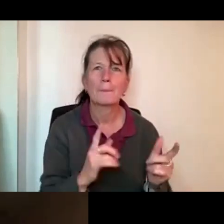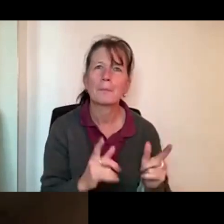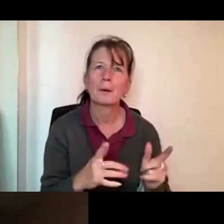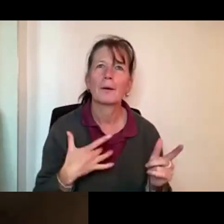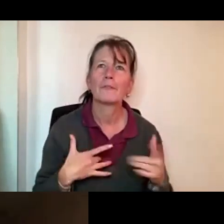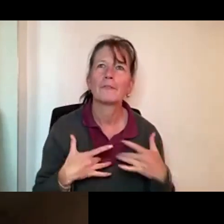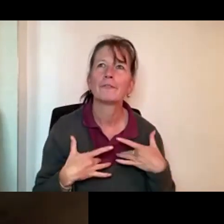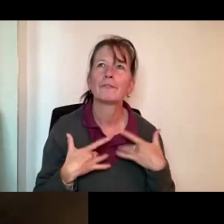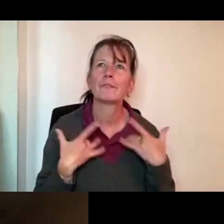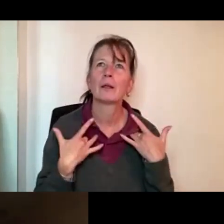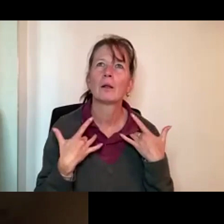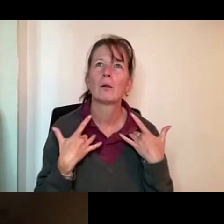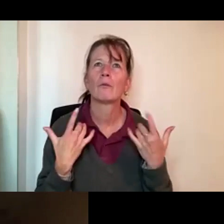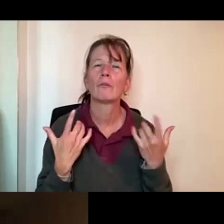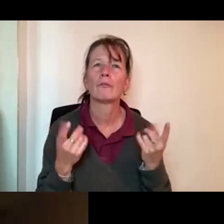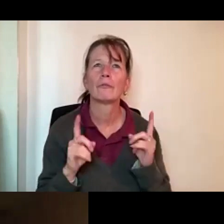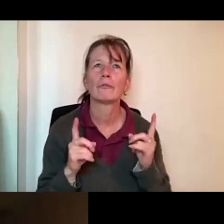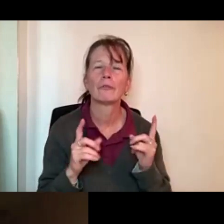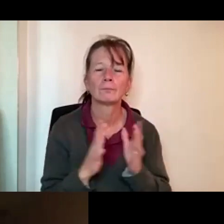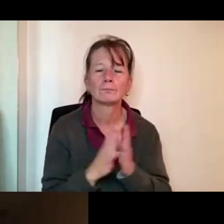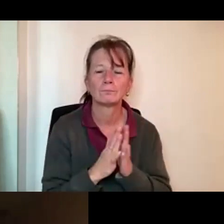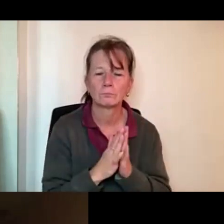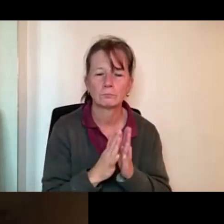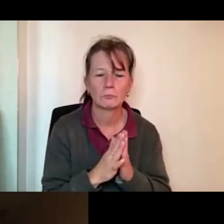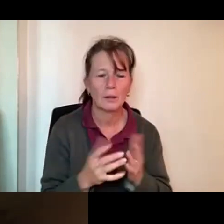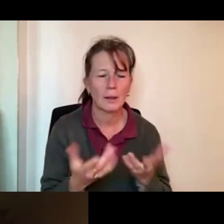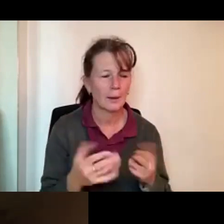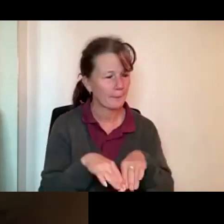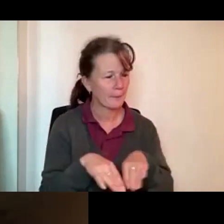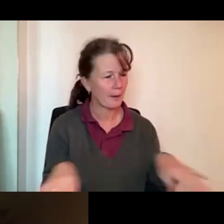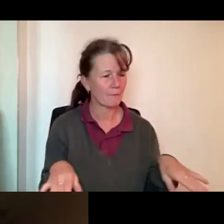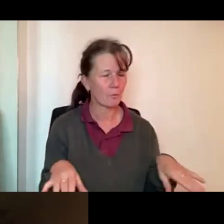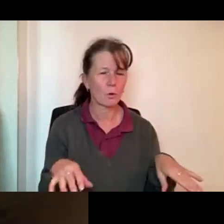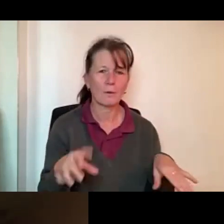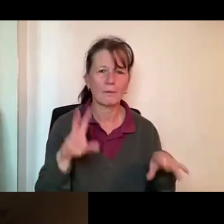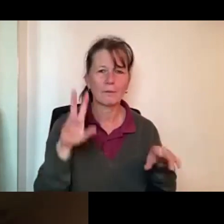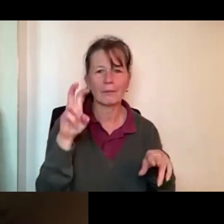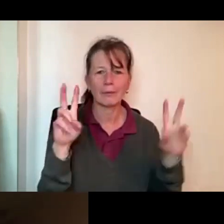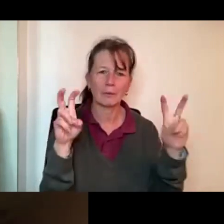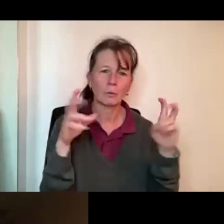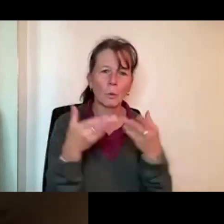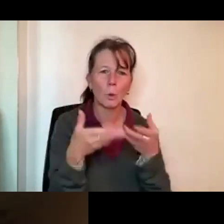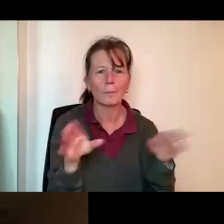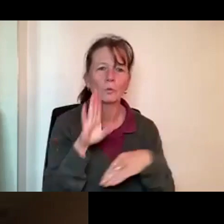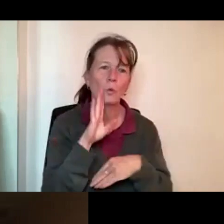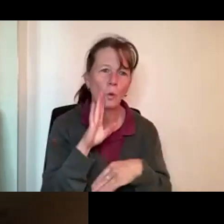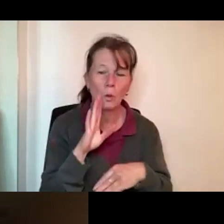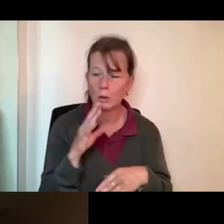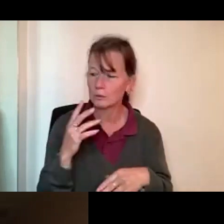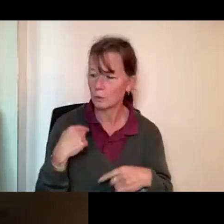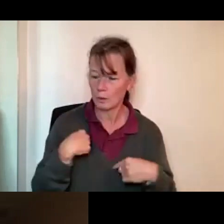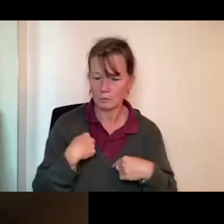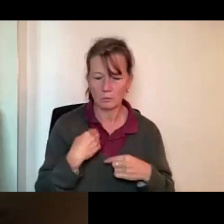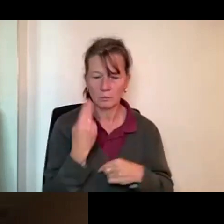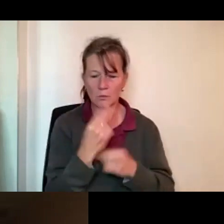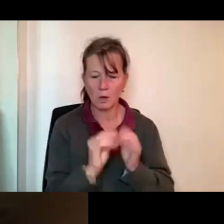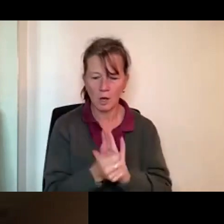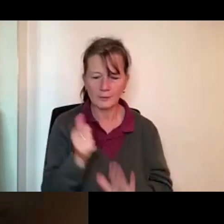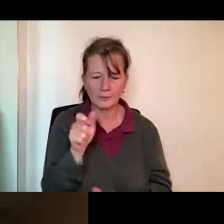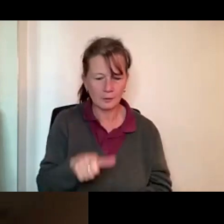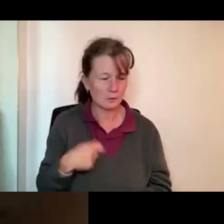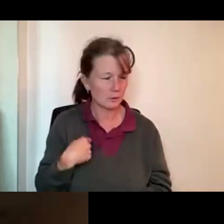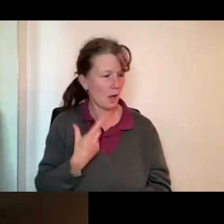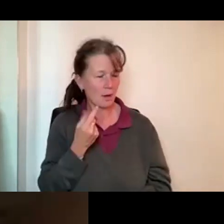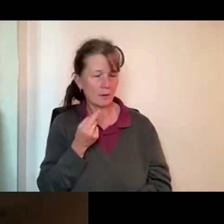of a kind of platformed open call in which you, as an artist, are given a chance